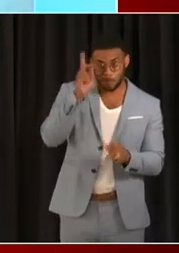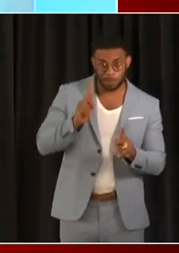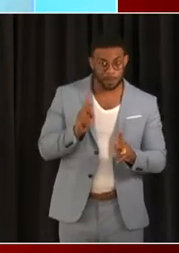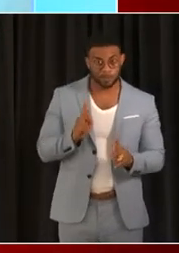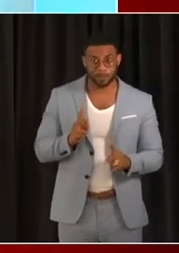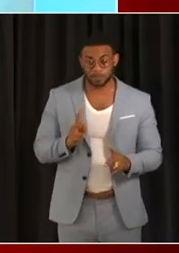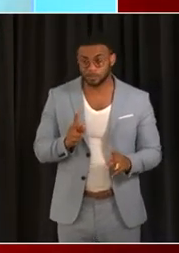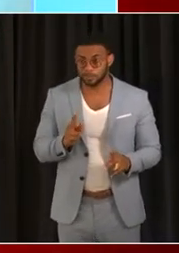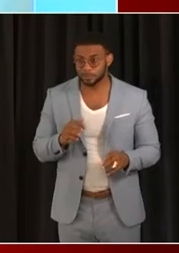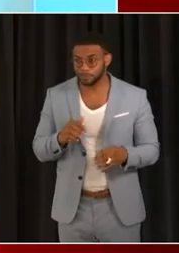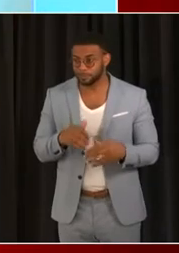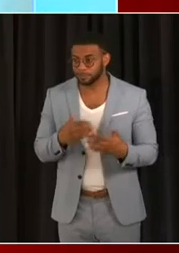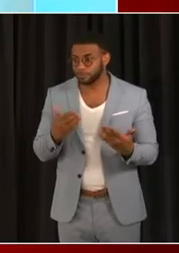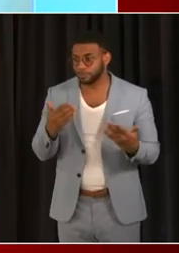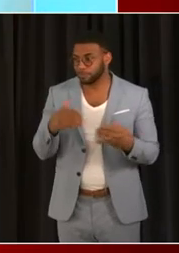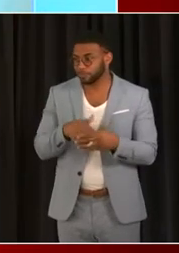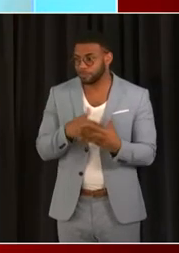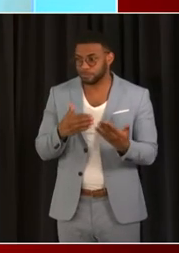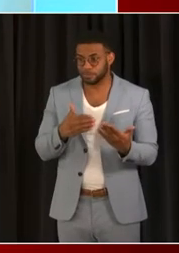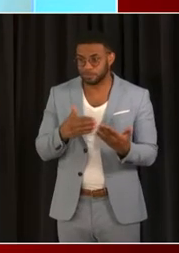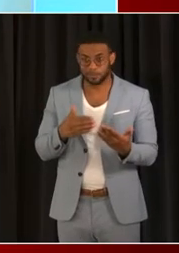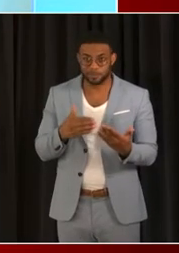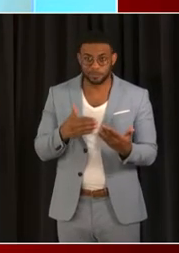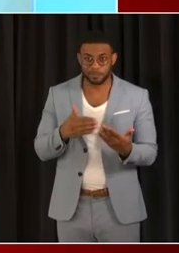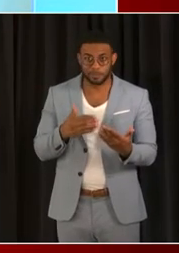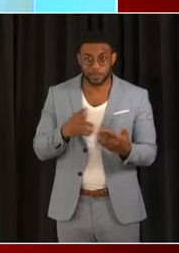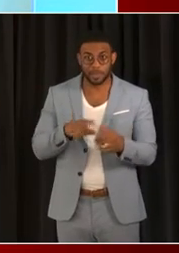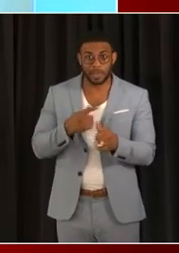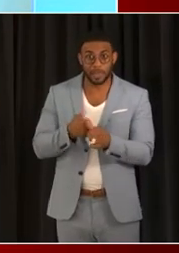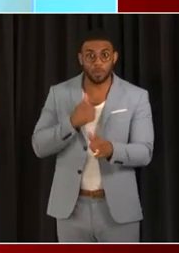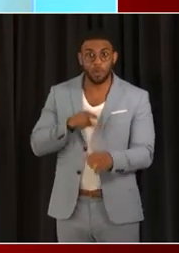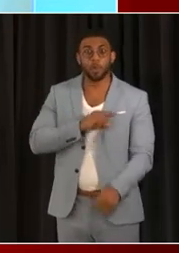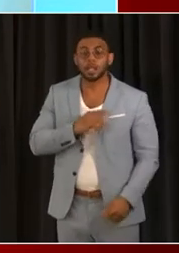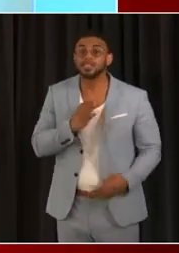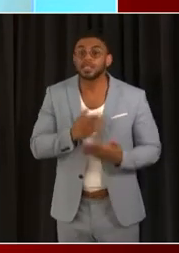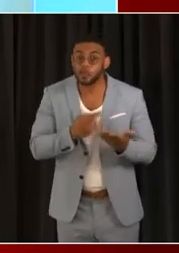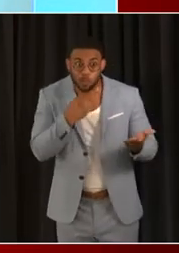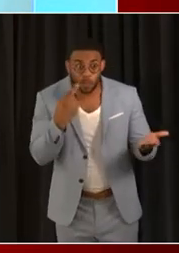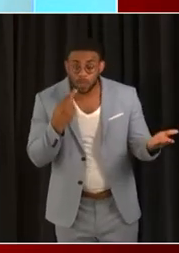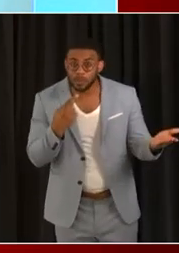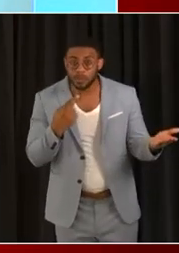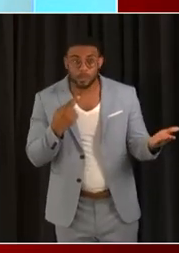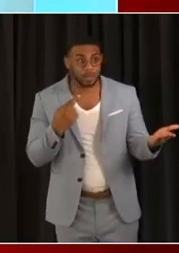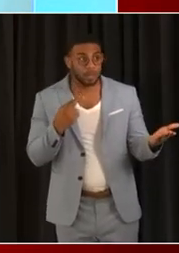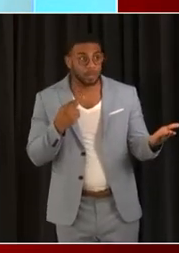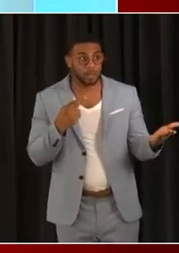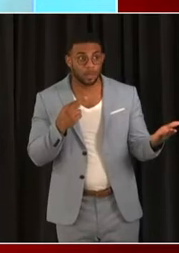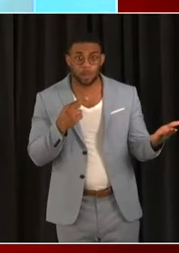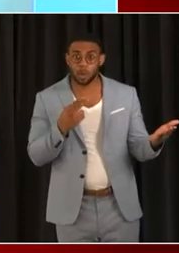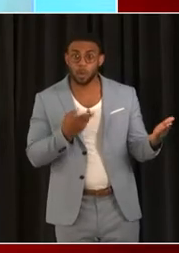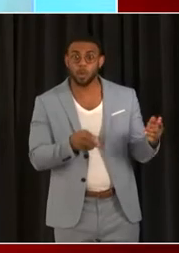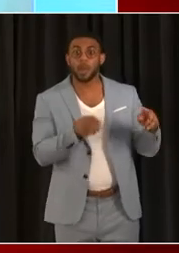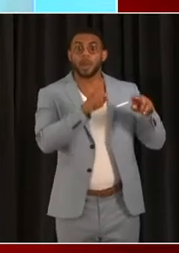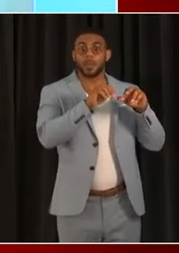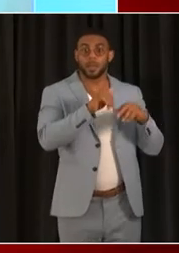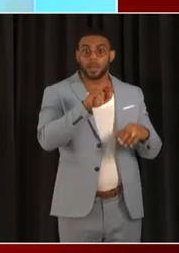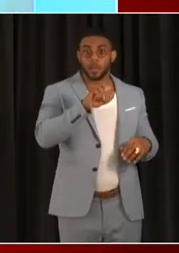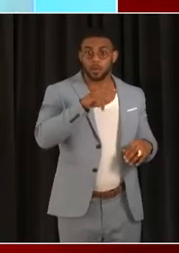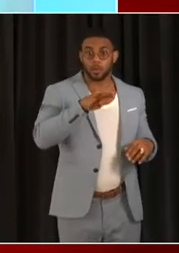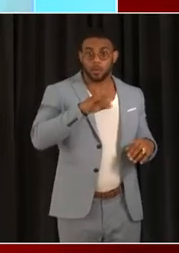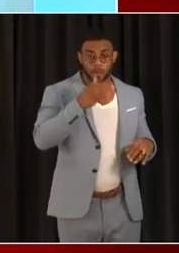people and in essence avoid quality. Some restaurants went up in revenue because